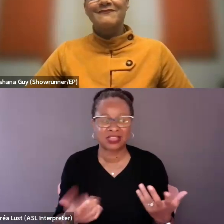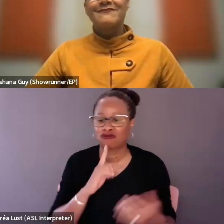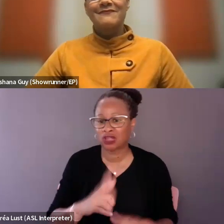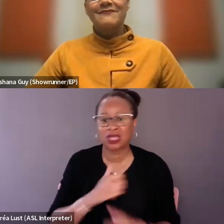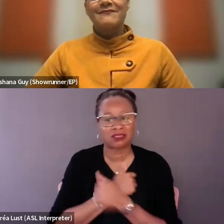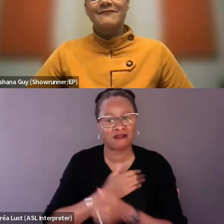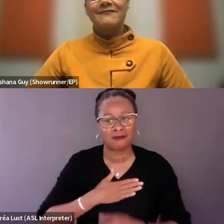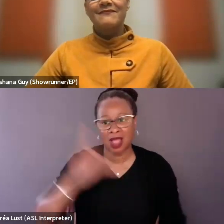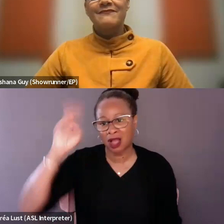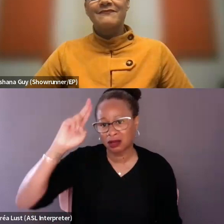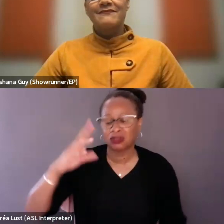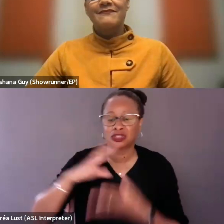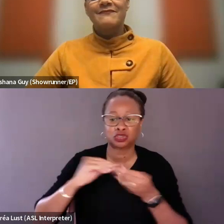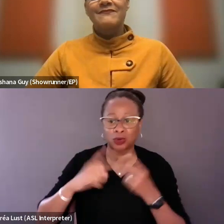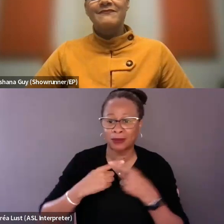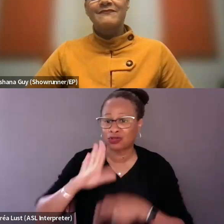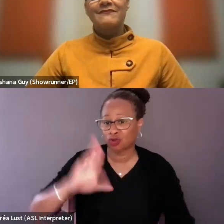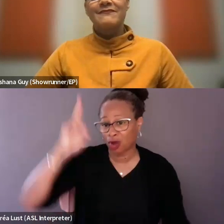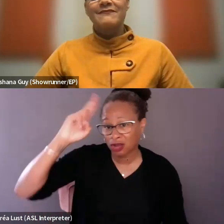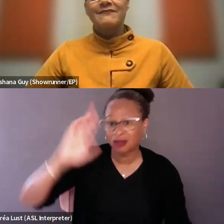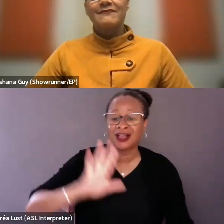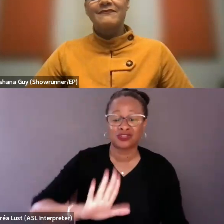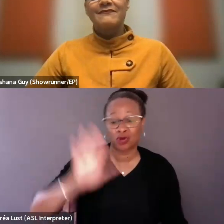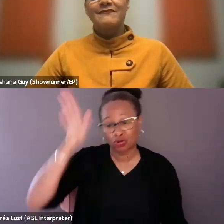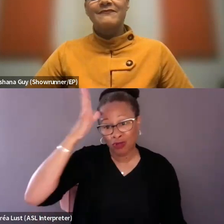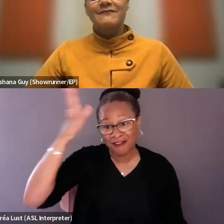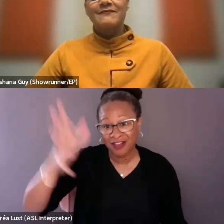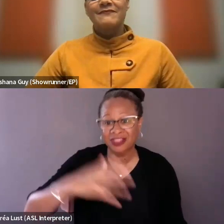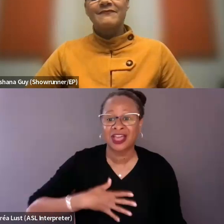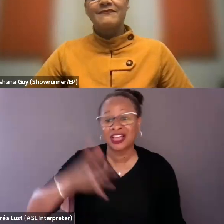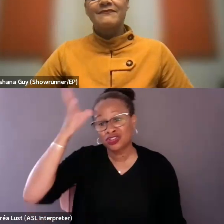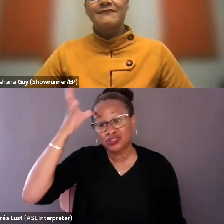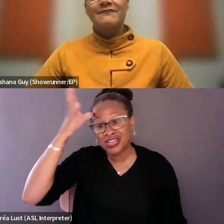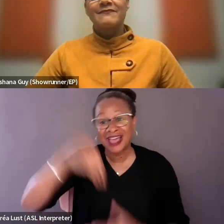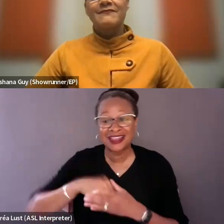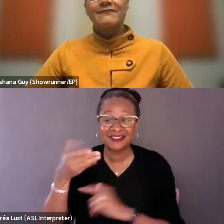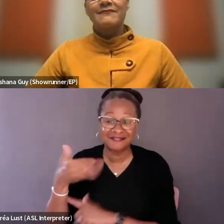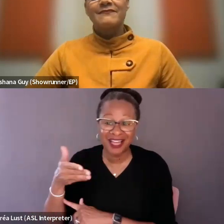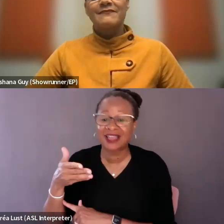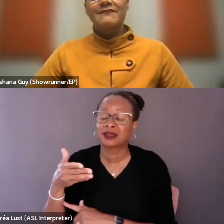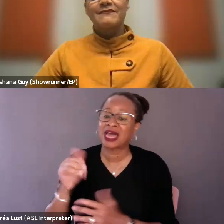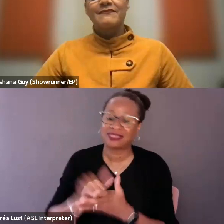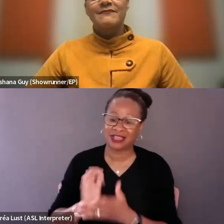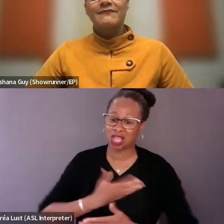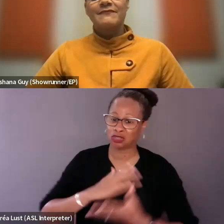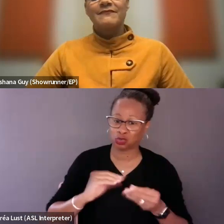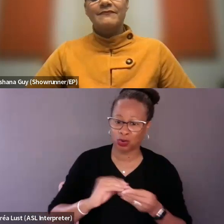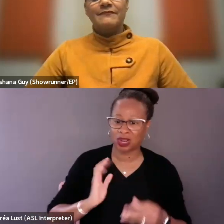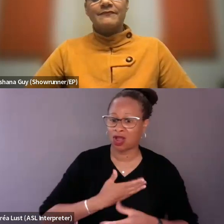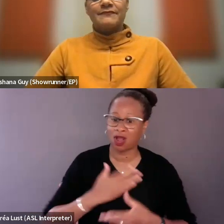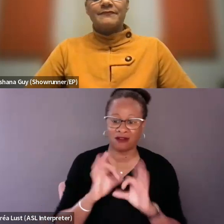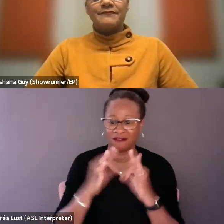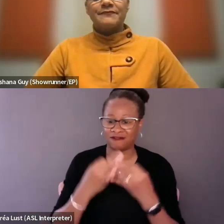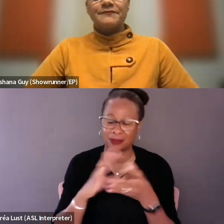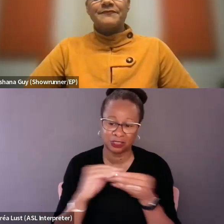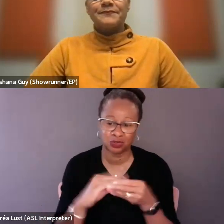story of your uncles, the story of your grandfather, your dad and the flag, that's our story. That's our family story. And it